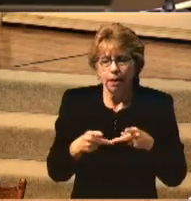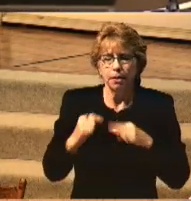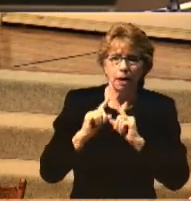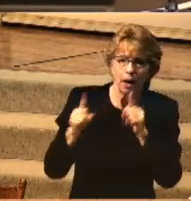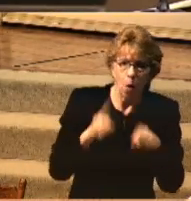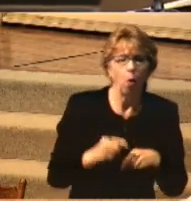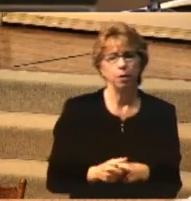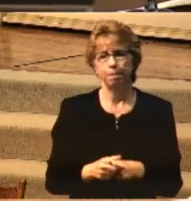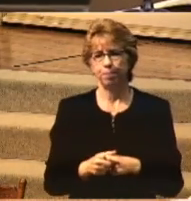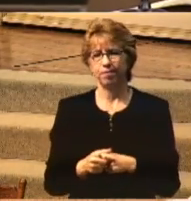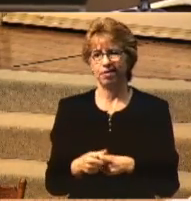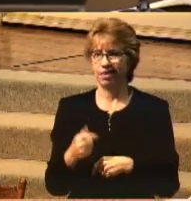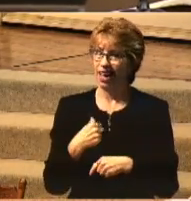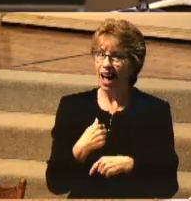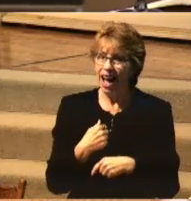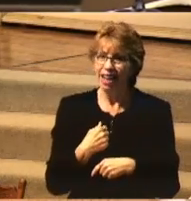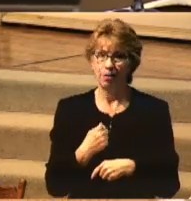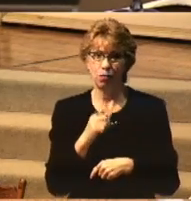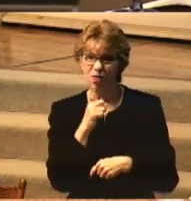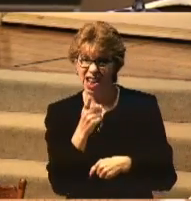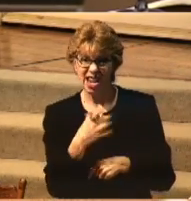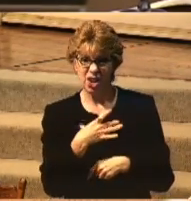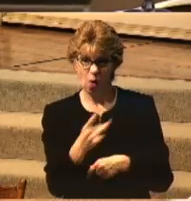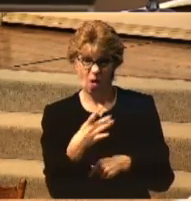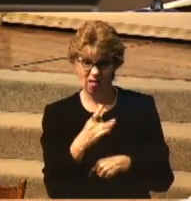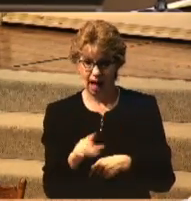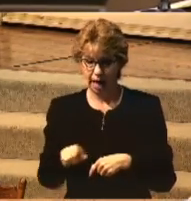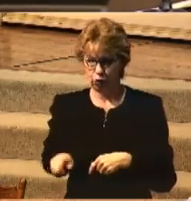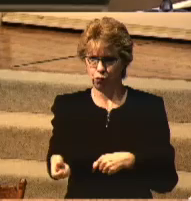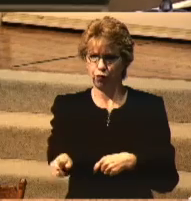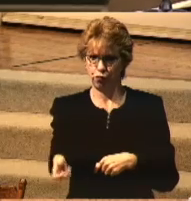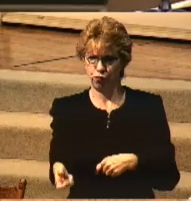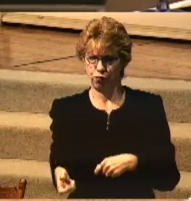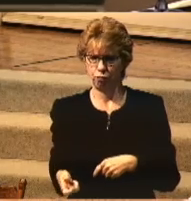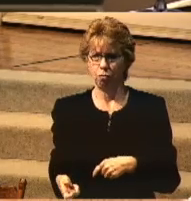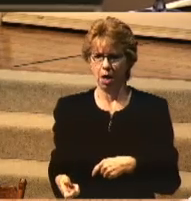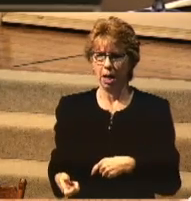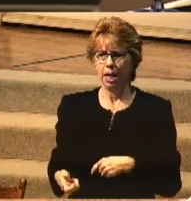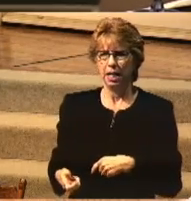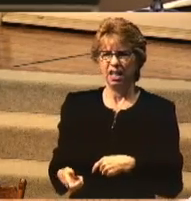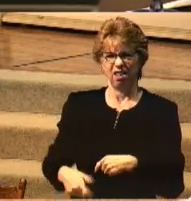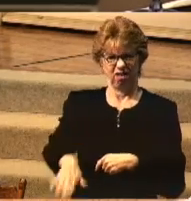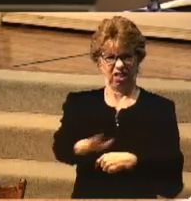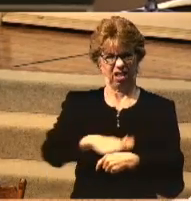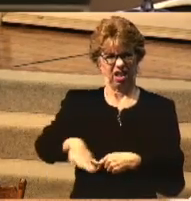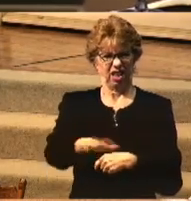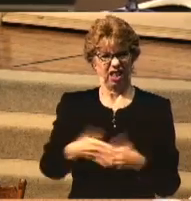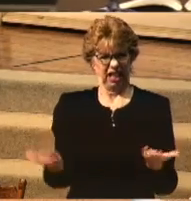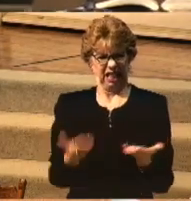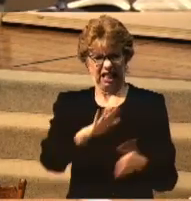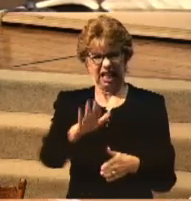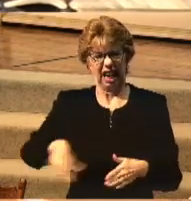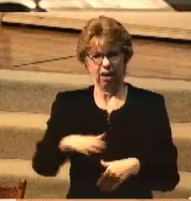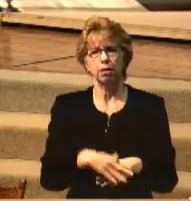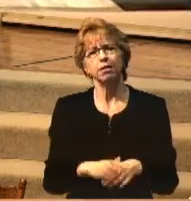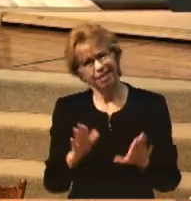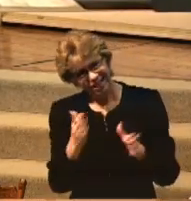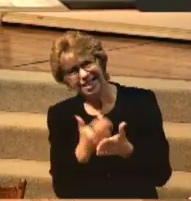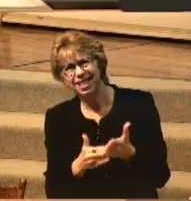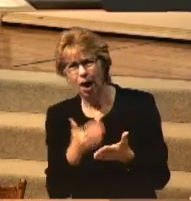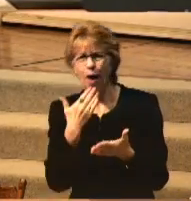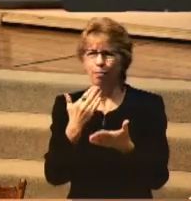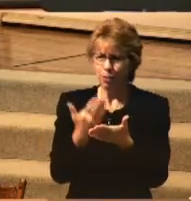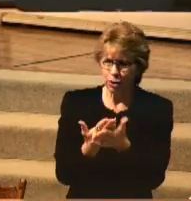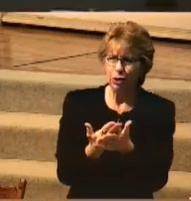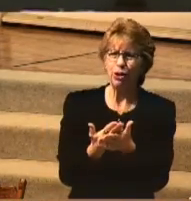honest with you, I'm not very fond of radio stations that are available to me in this area. There are some good programs on